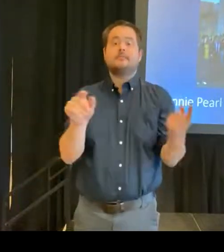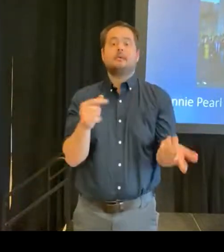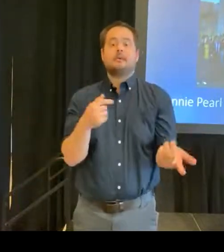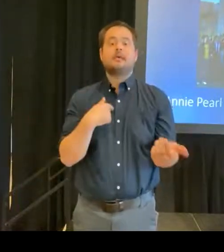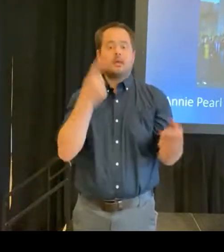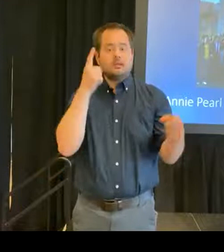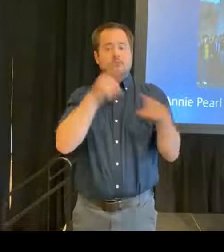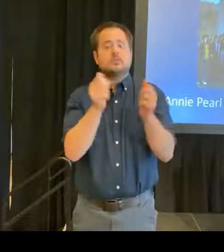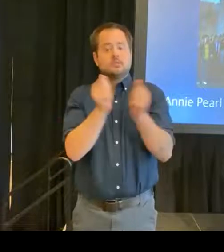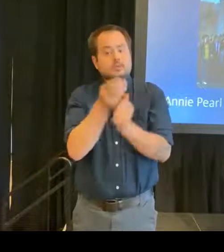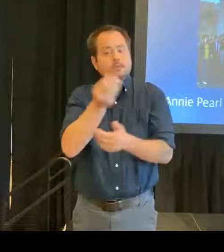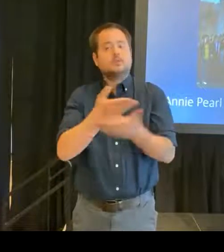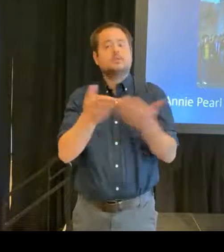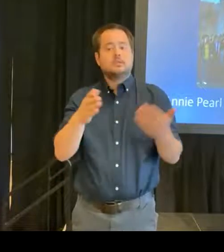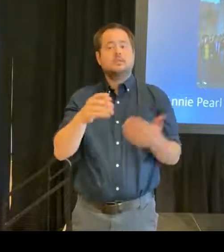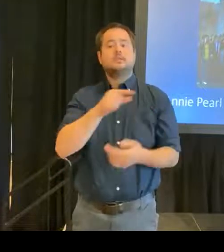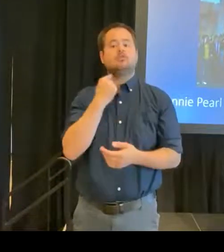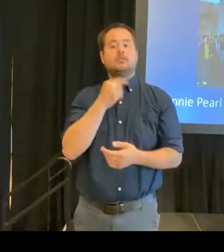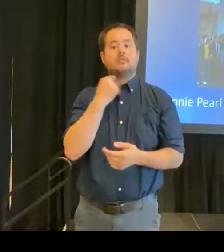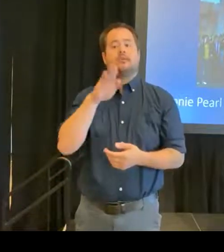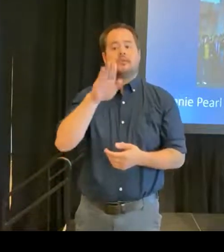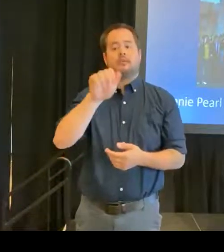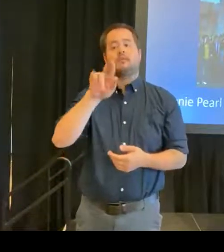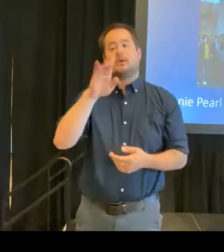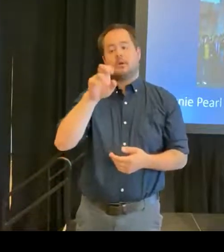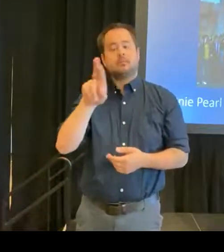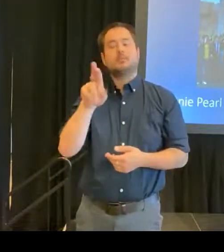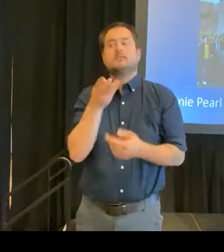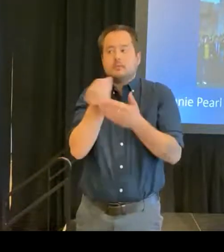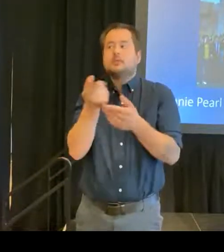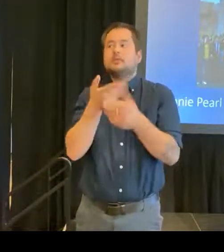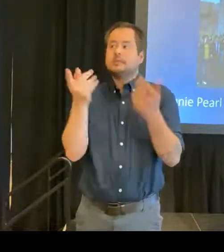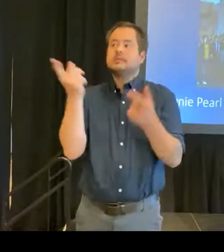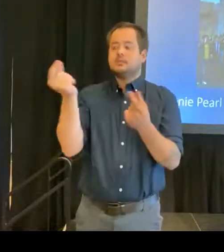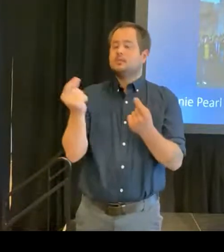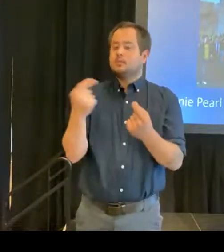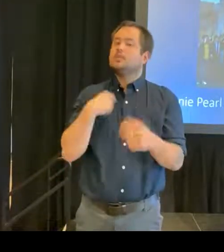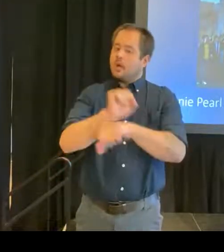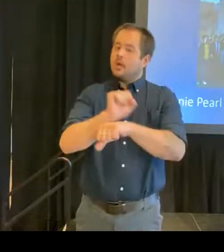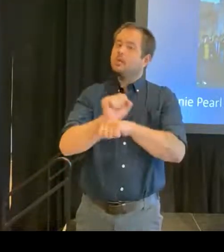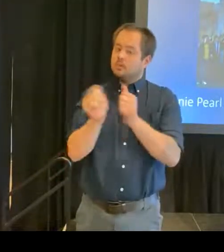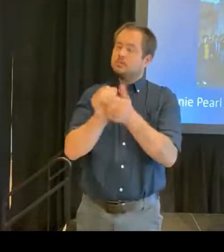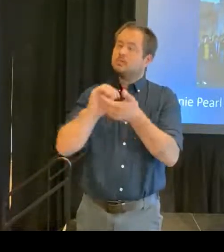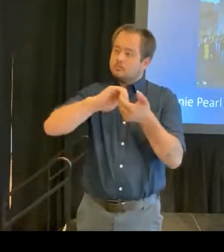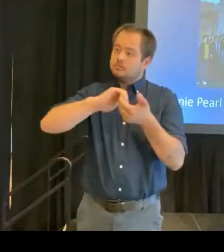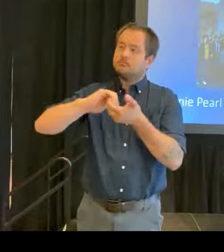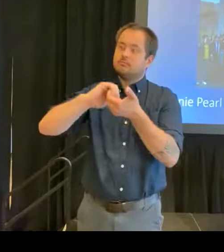that Reverend Barbara is, and I work with him on. And whoever,